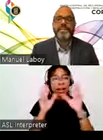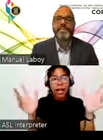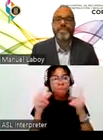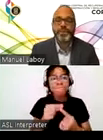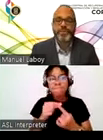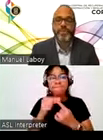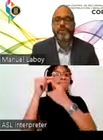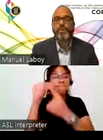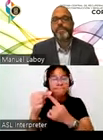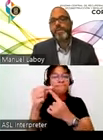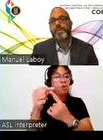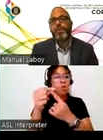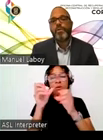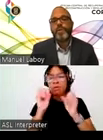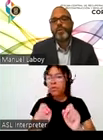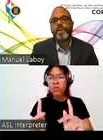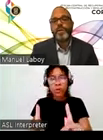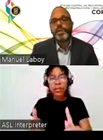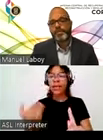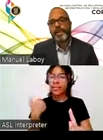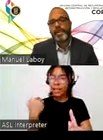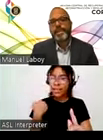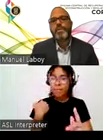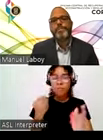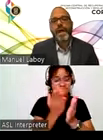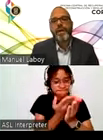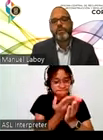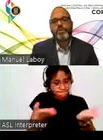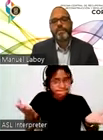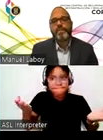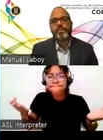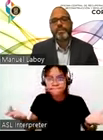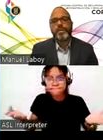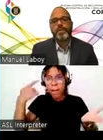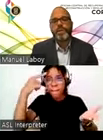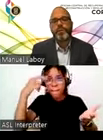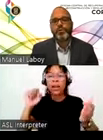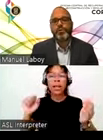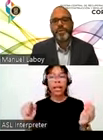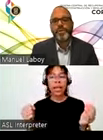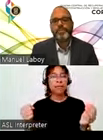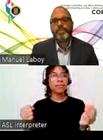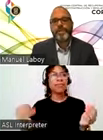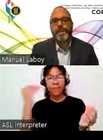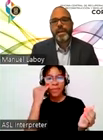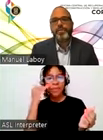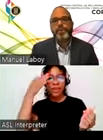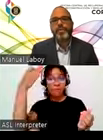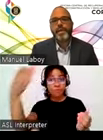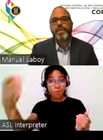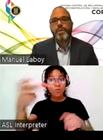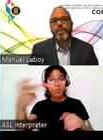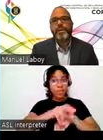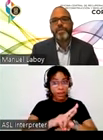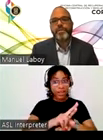have a diverse portfolio of renewable energy that is compatible to the possibilities of Puerto Rico towards the future. And I'm sure